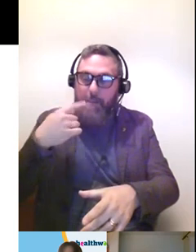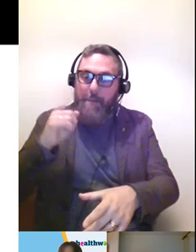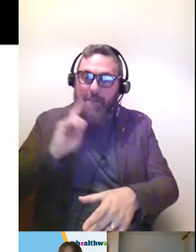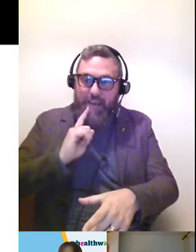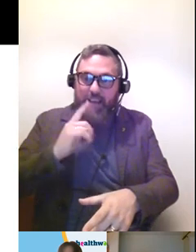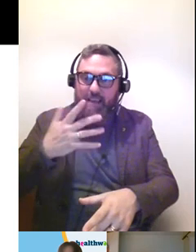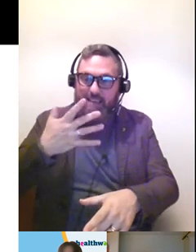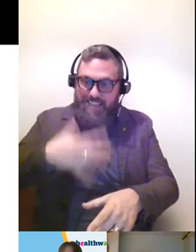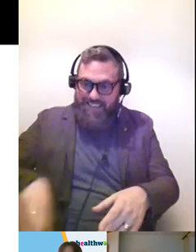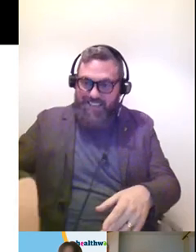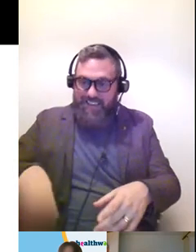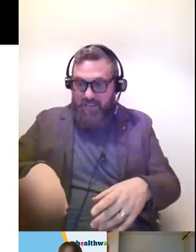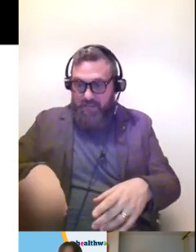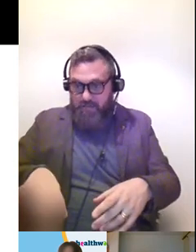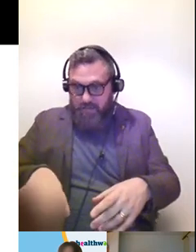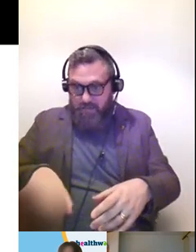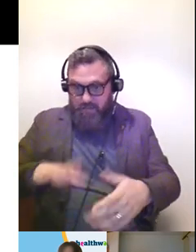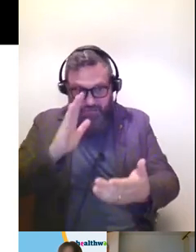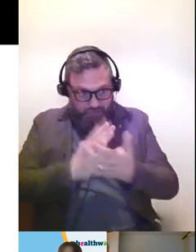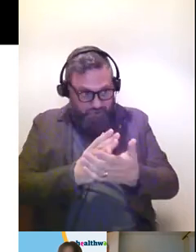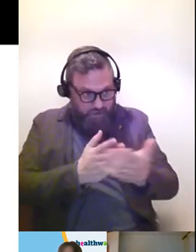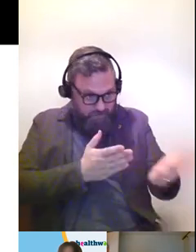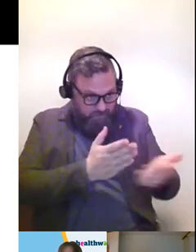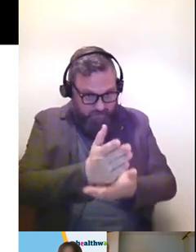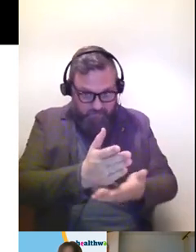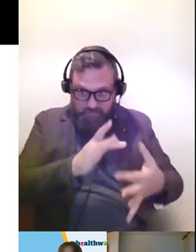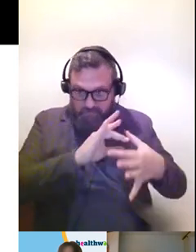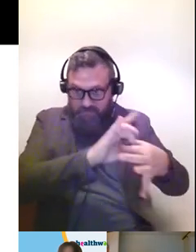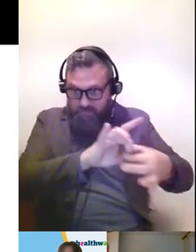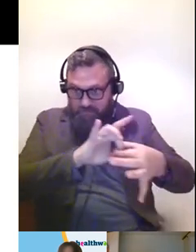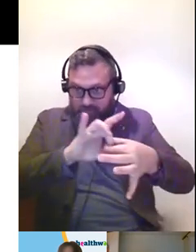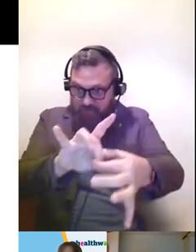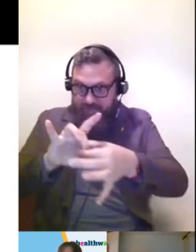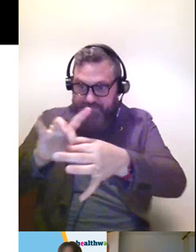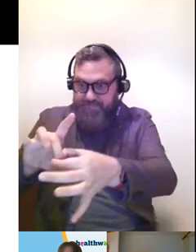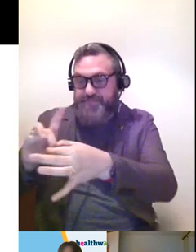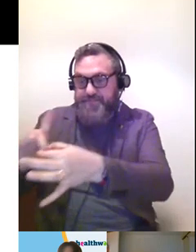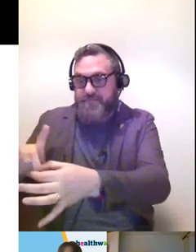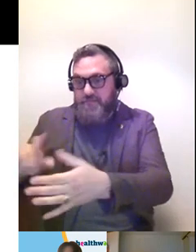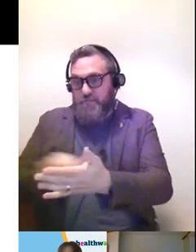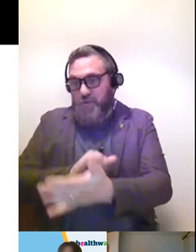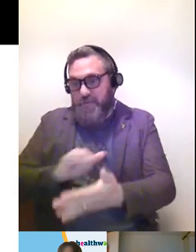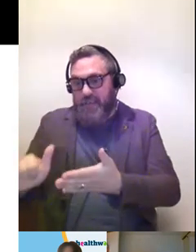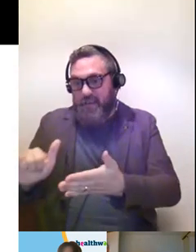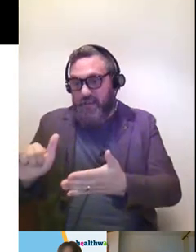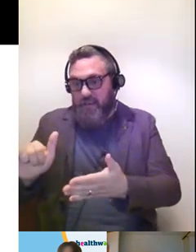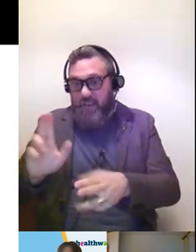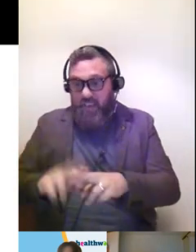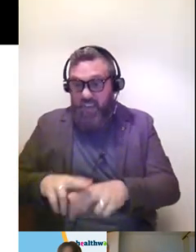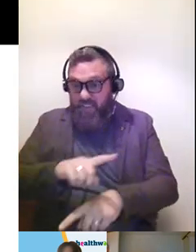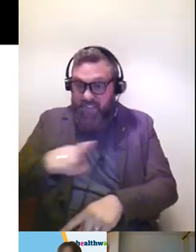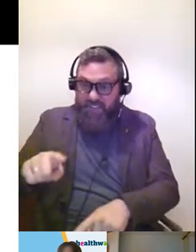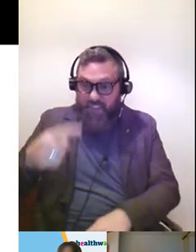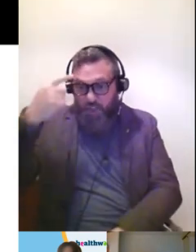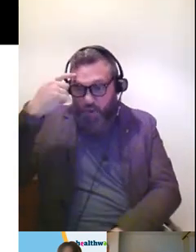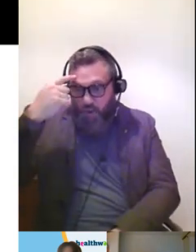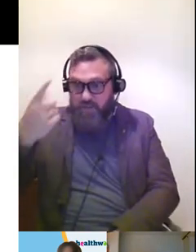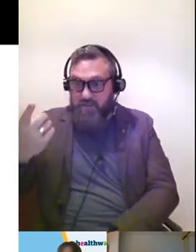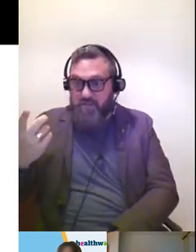to really start sharpening up our engagement, and you know, if people have got thoughts and suggestions on